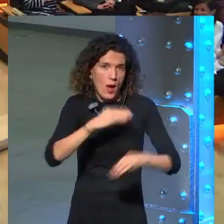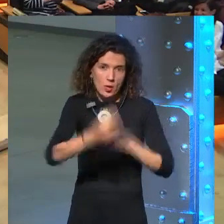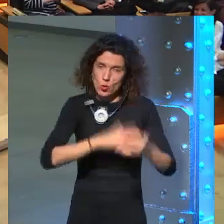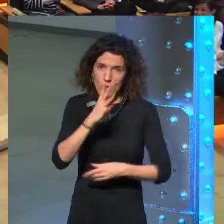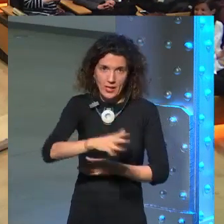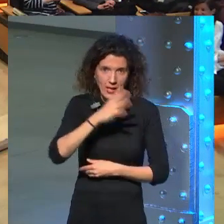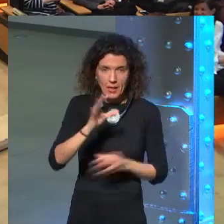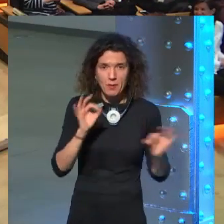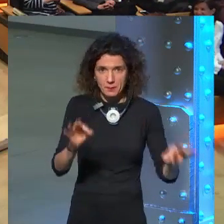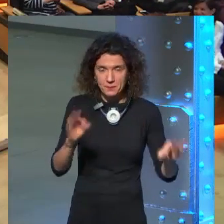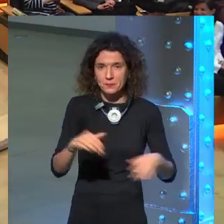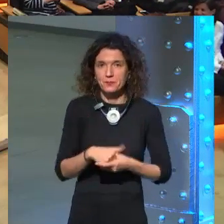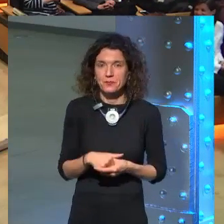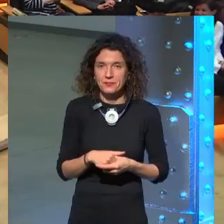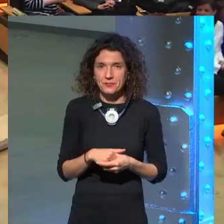for.